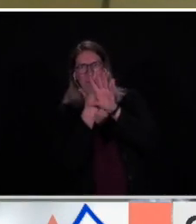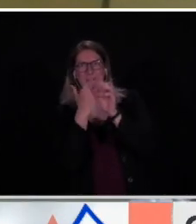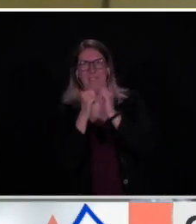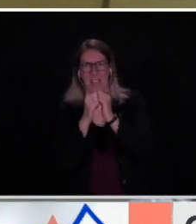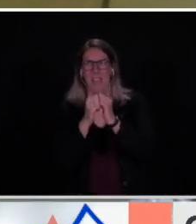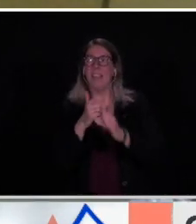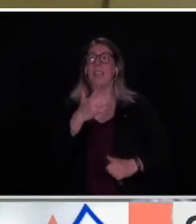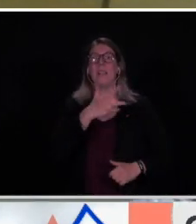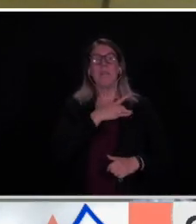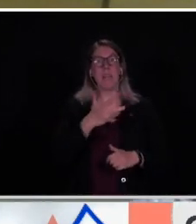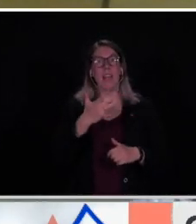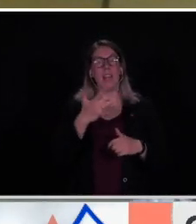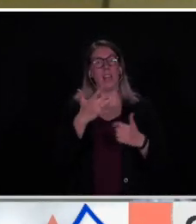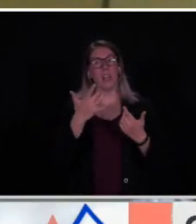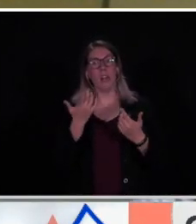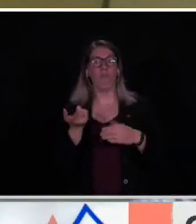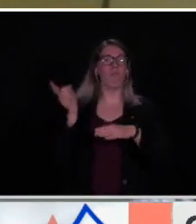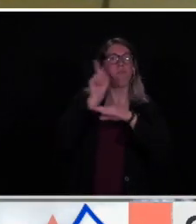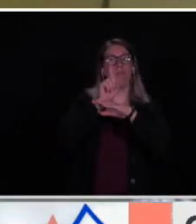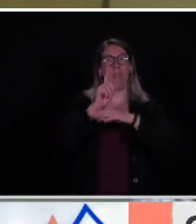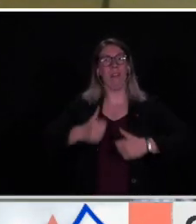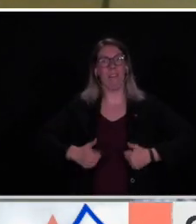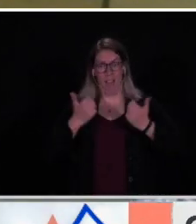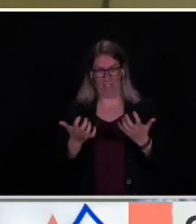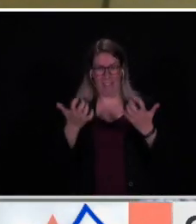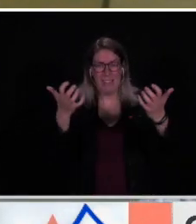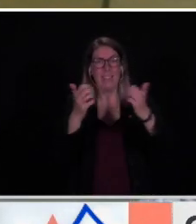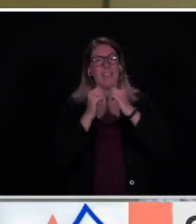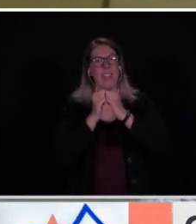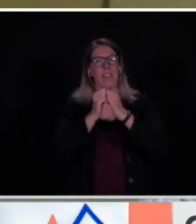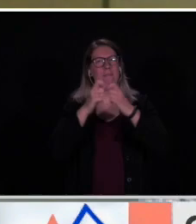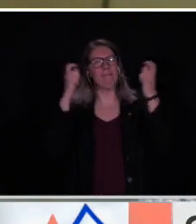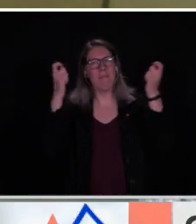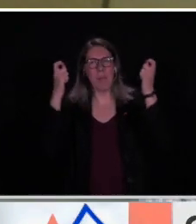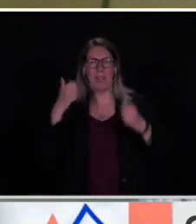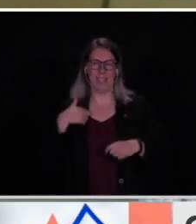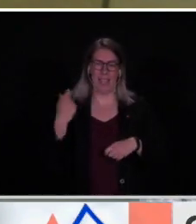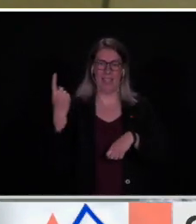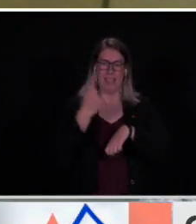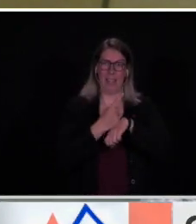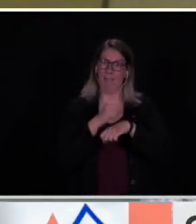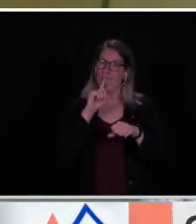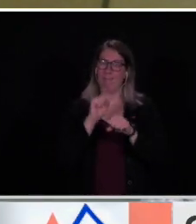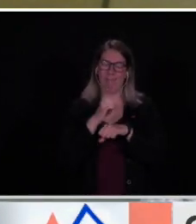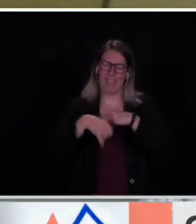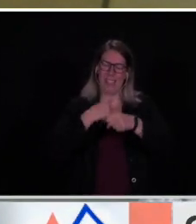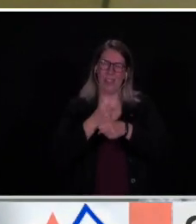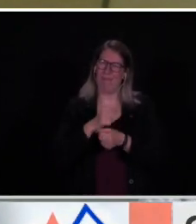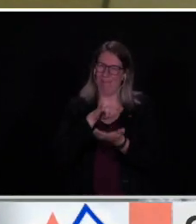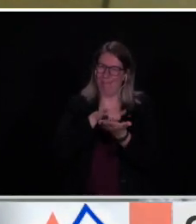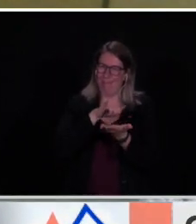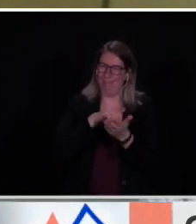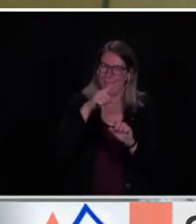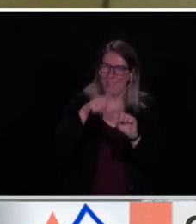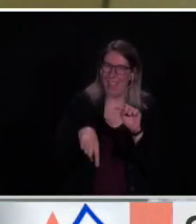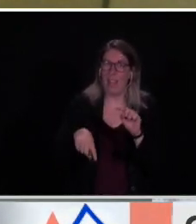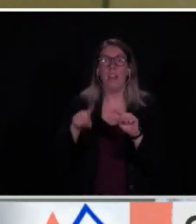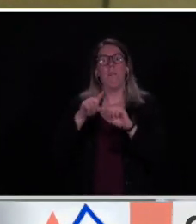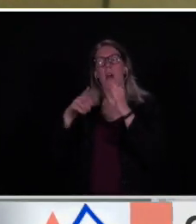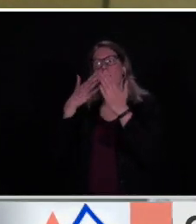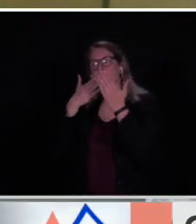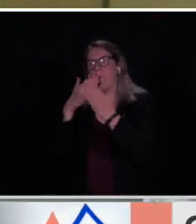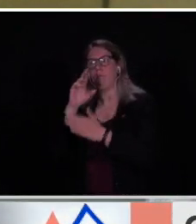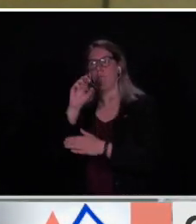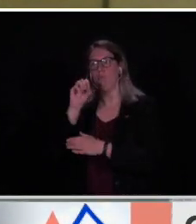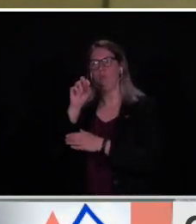all together live at Waterfront Park celebrating our national holiday. Of course, that wasn't possible this year, but thanks to the Rotary Club